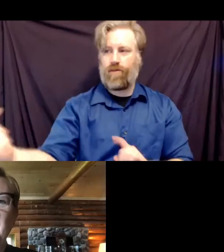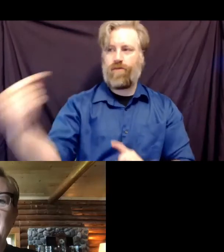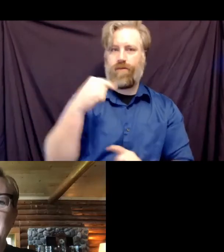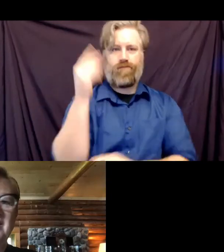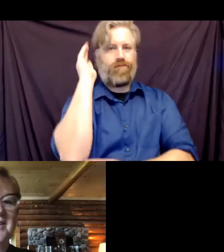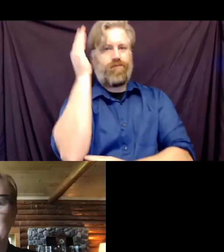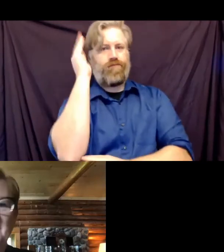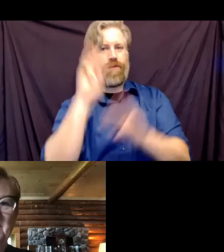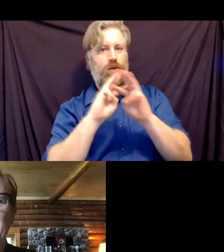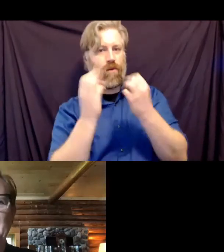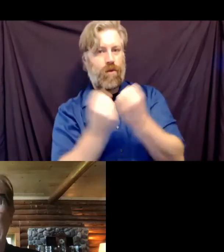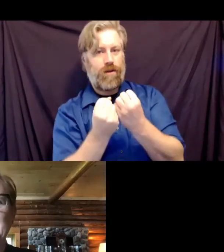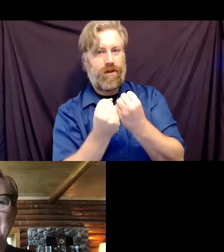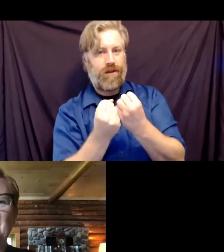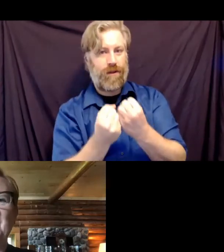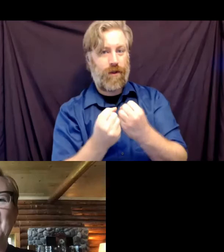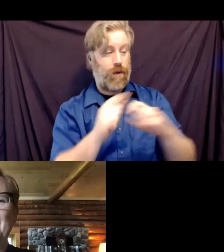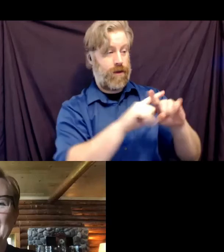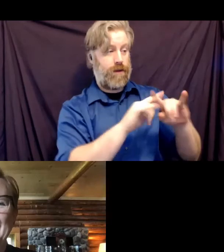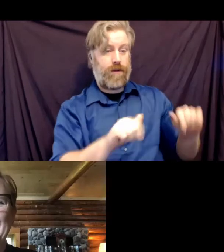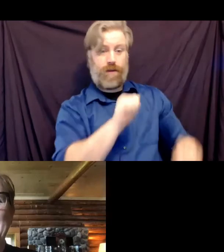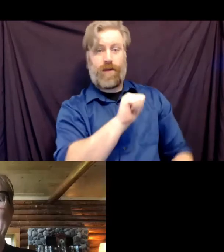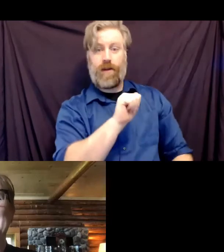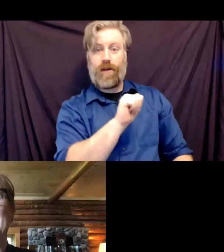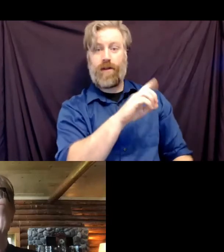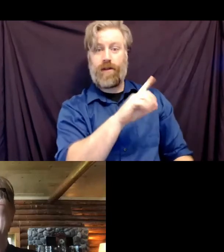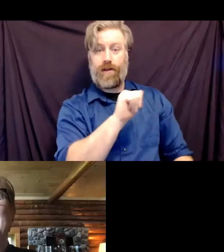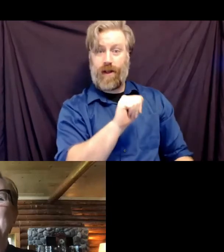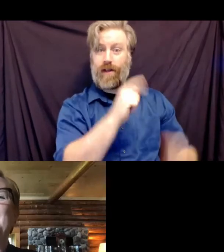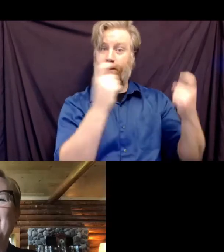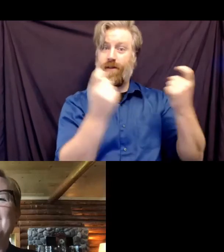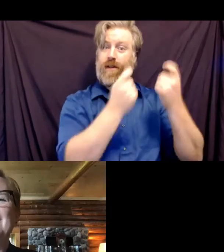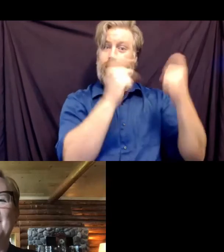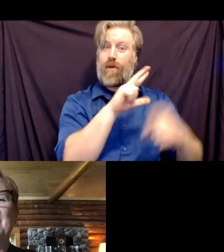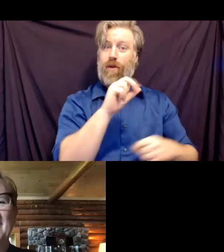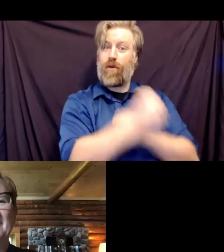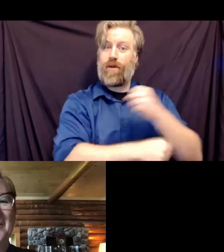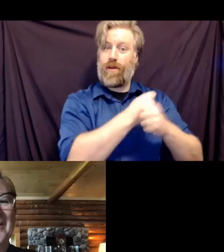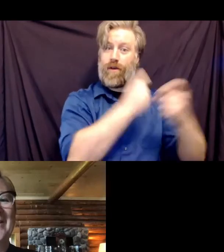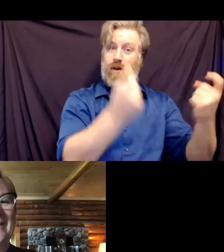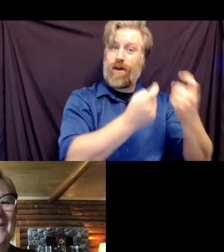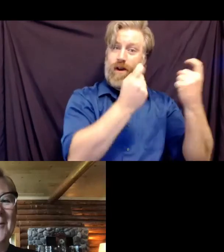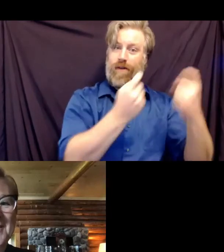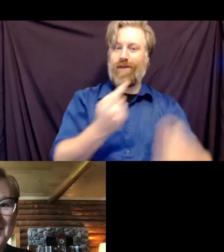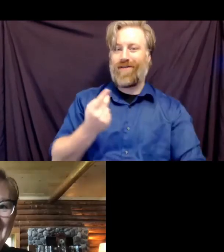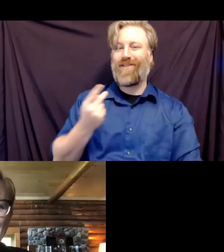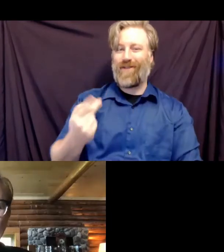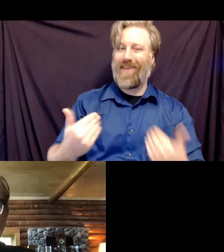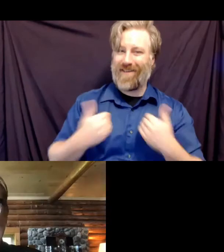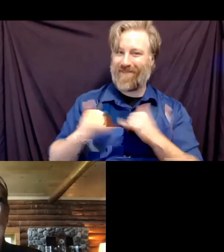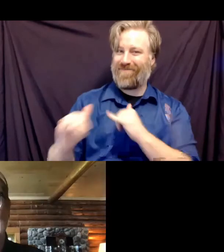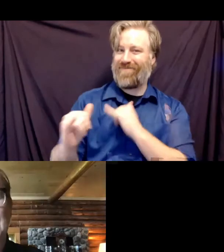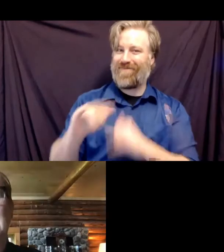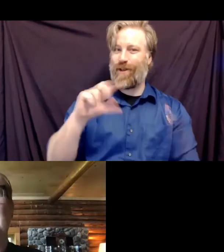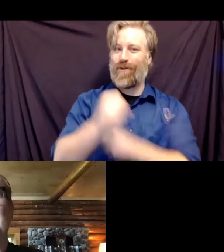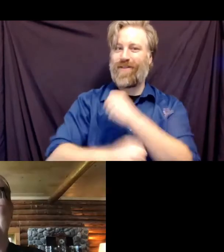and I, at the same time the ADA is celebrating a 30-year anniversary, you and I are celebrating a 30-year anniversary.